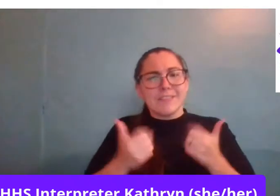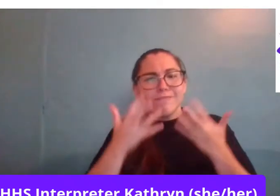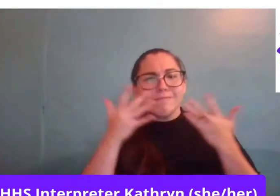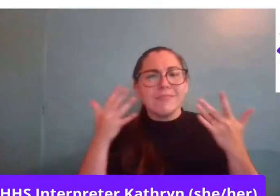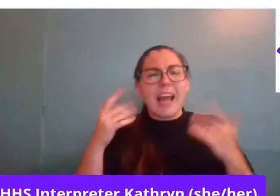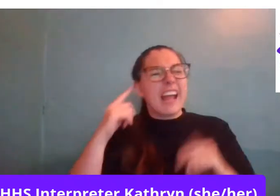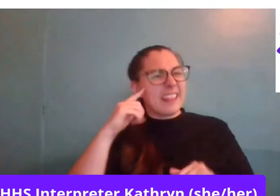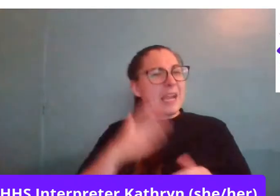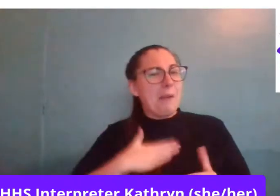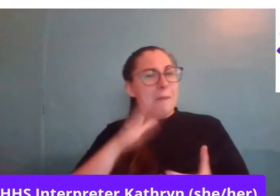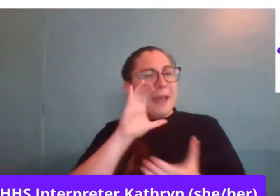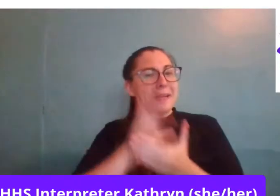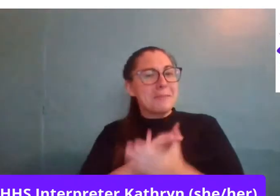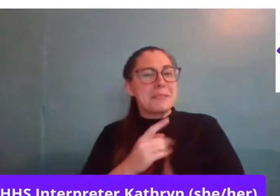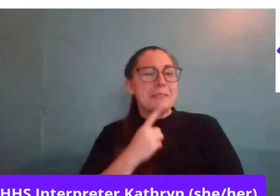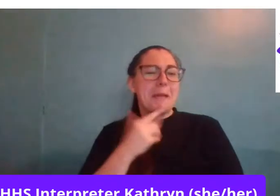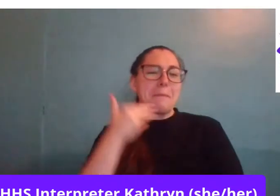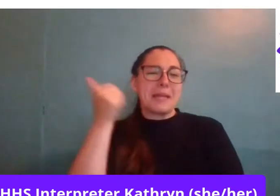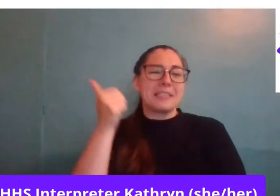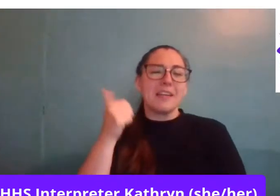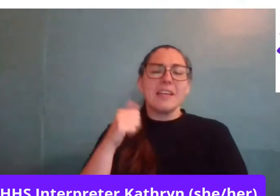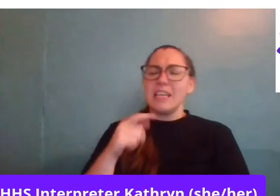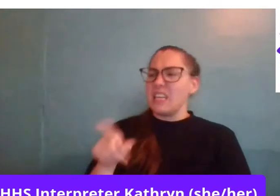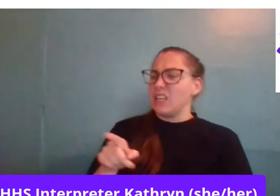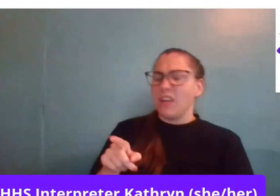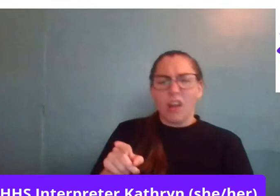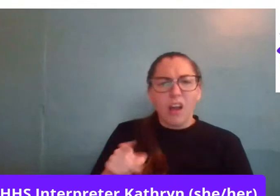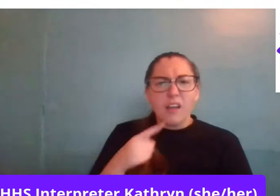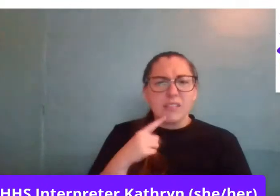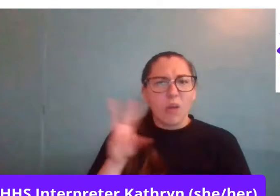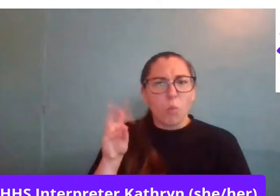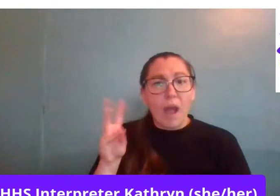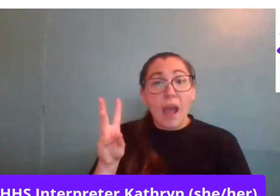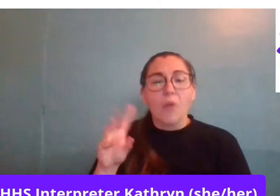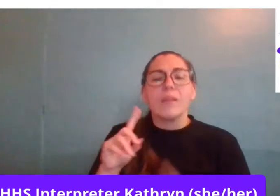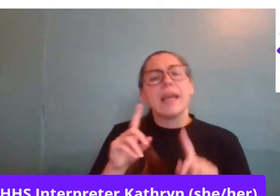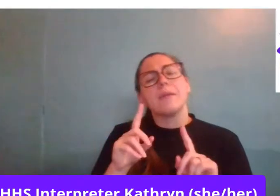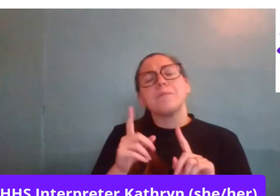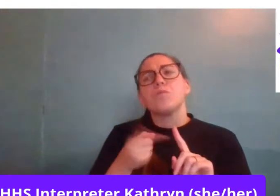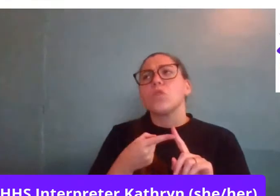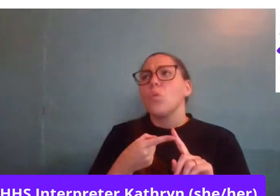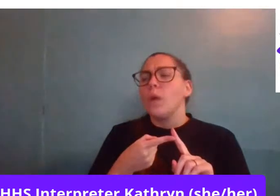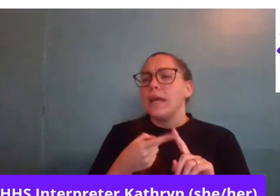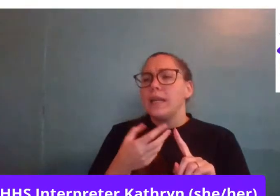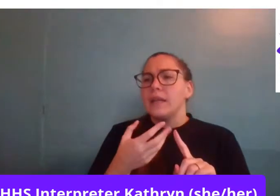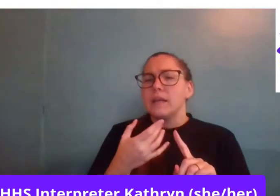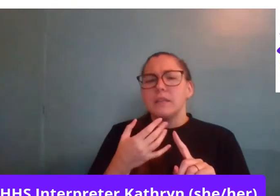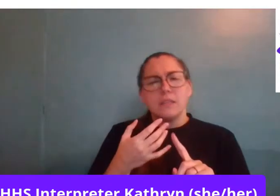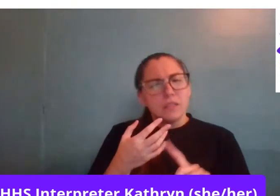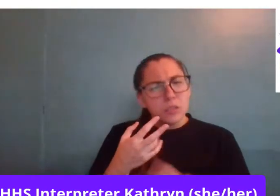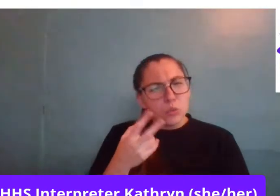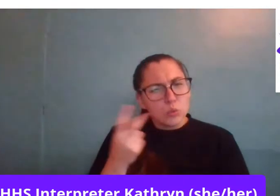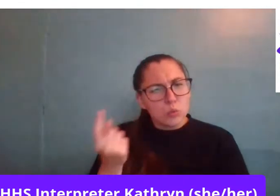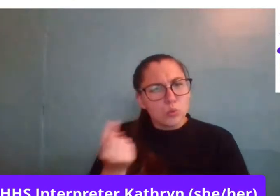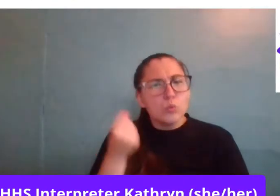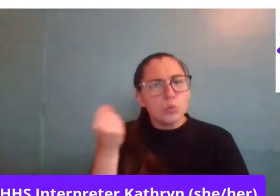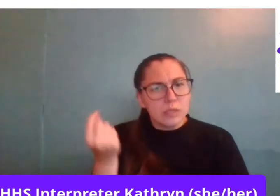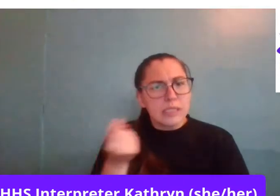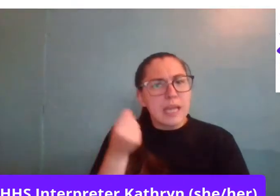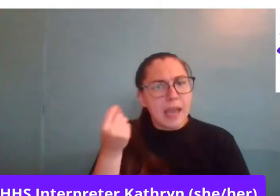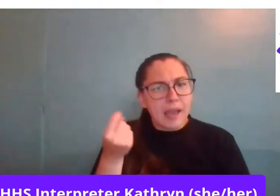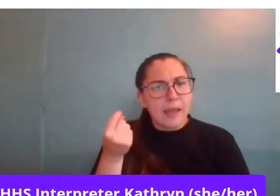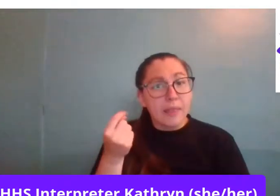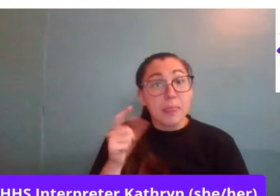said it best. He was just like, wow. When on, was it Tuesday, the